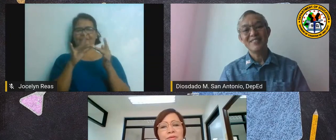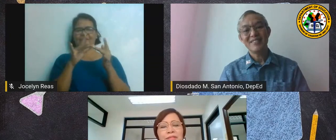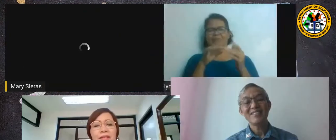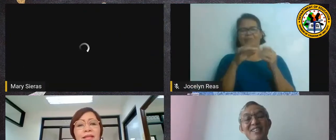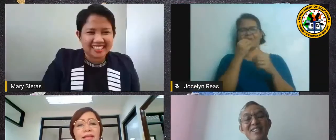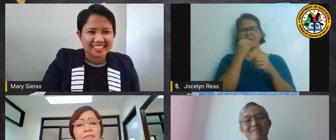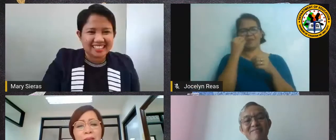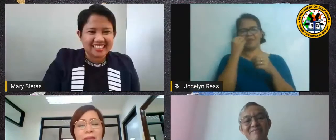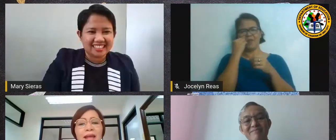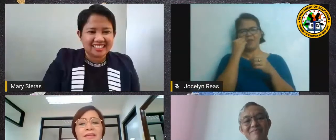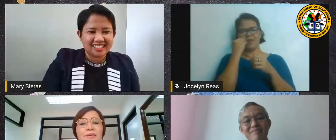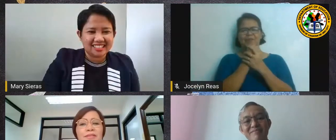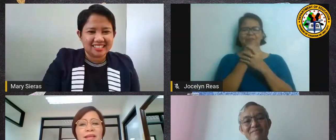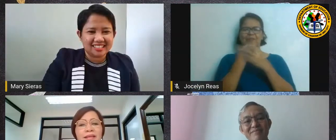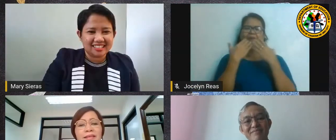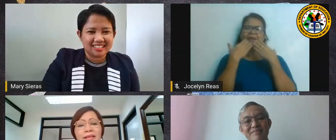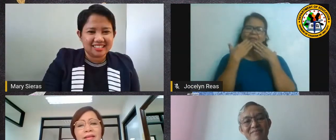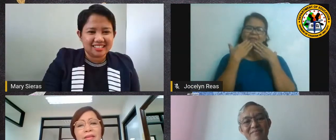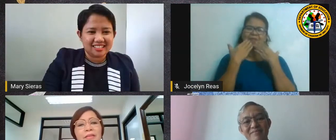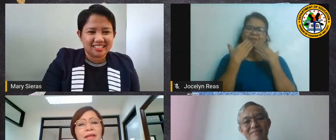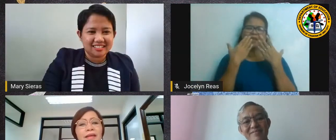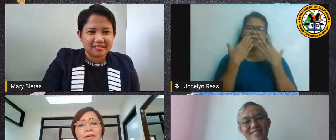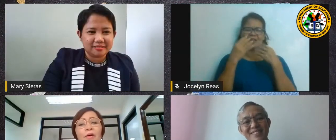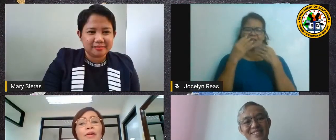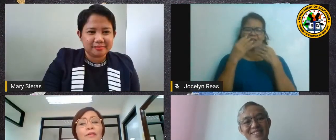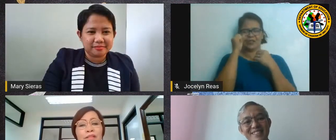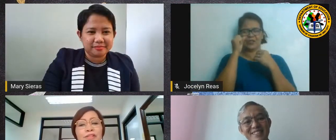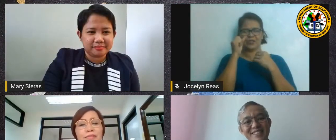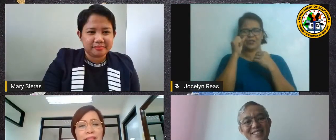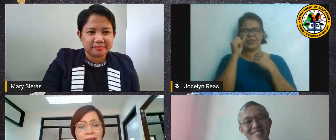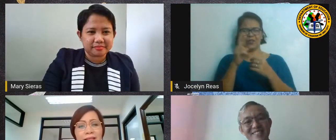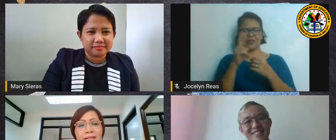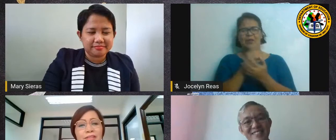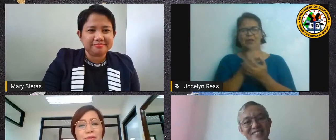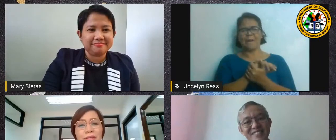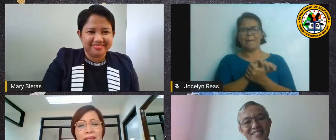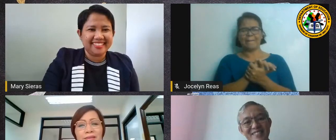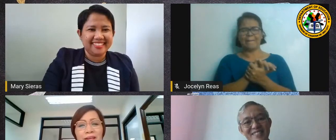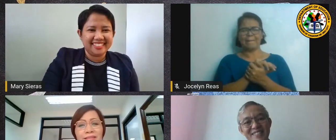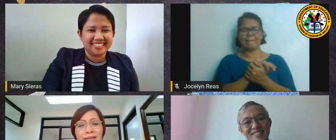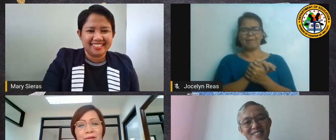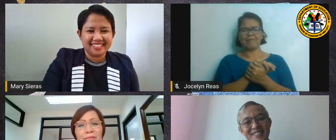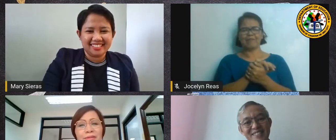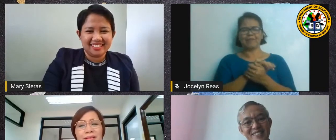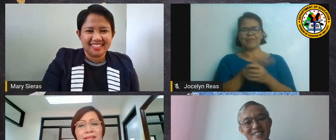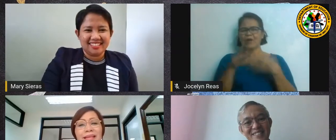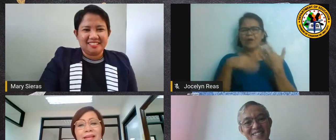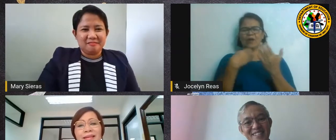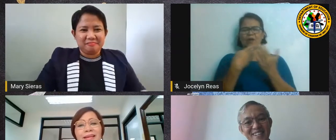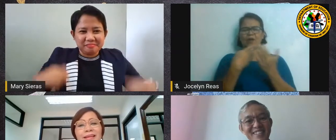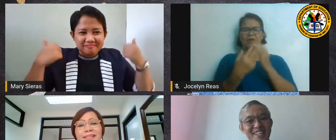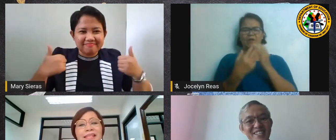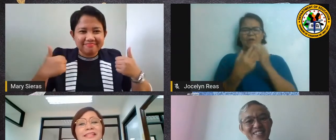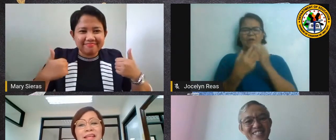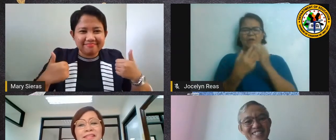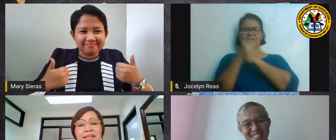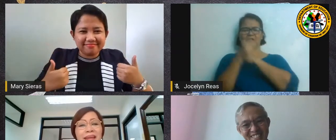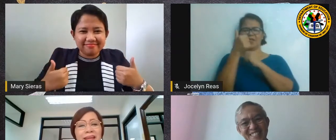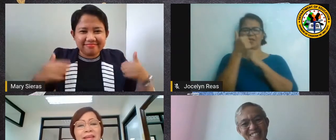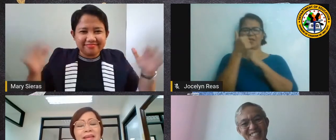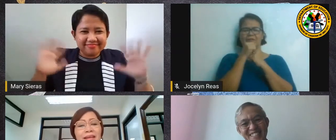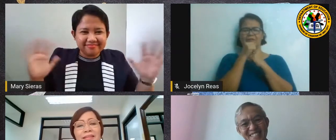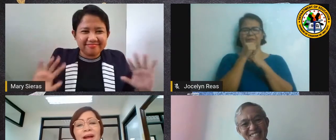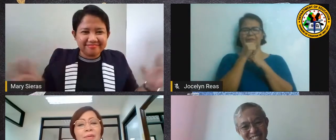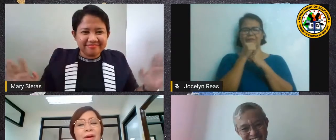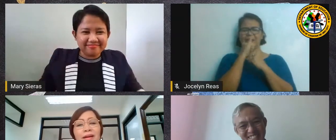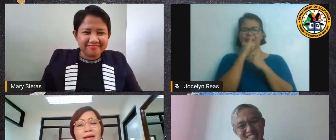Thank you, Yusek. And if I may add, Yusek, the whole of Region 10 is tuning in right now. Really, oh, really, since